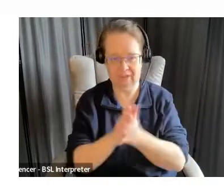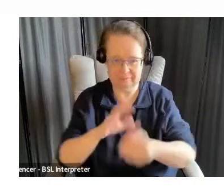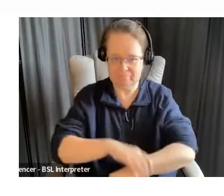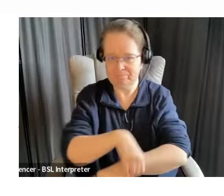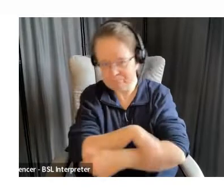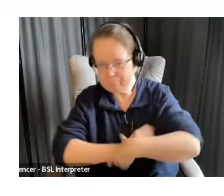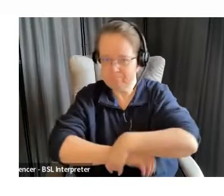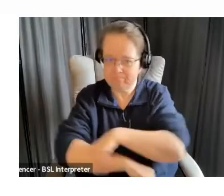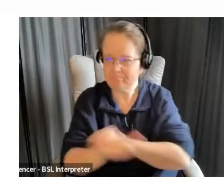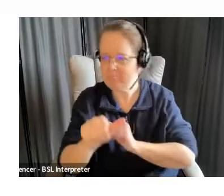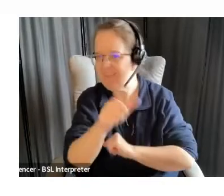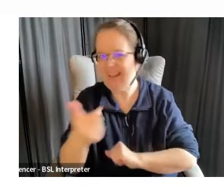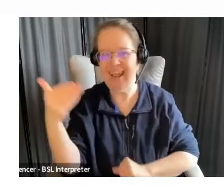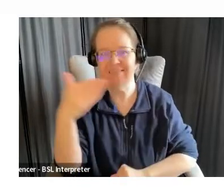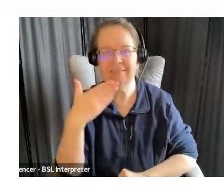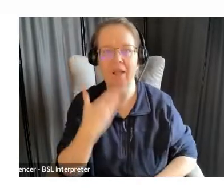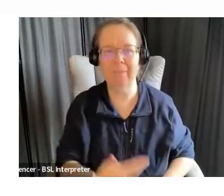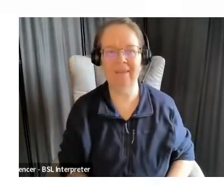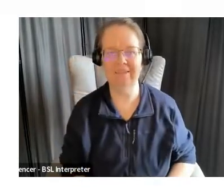Let's go to the next slide.